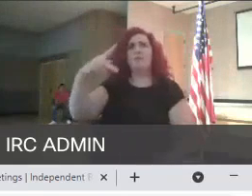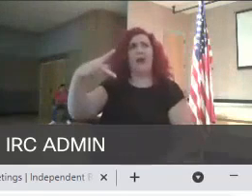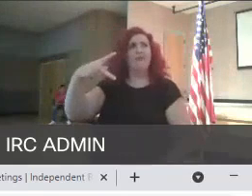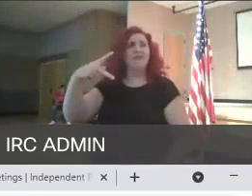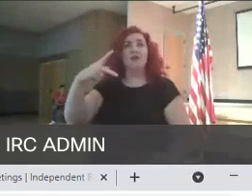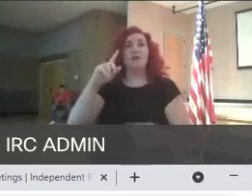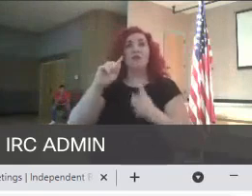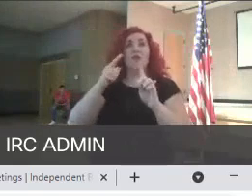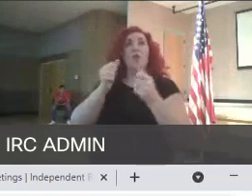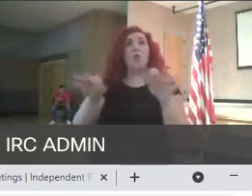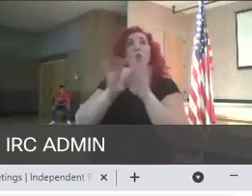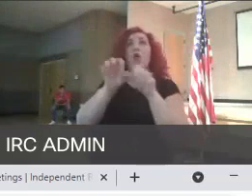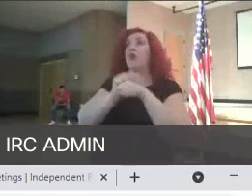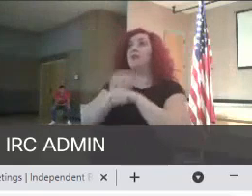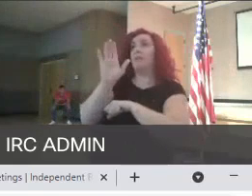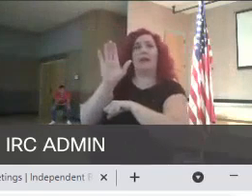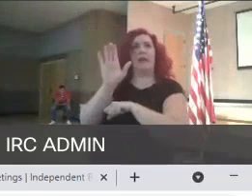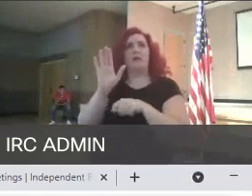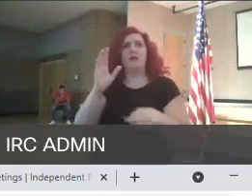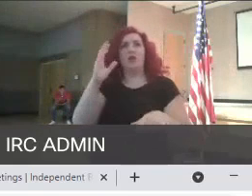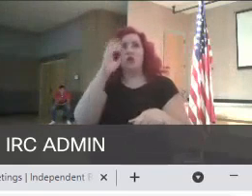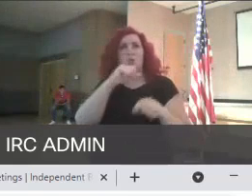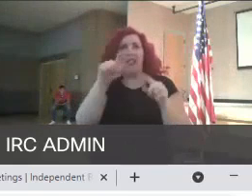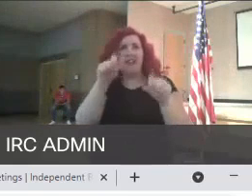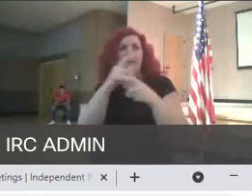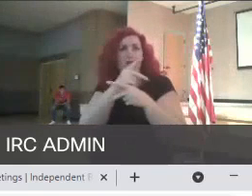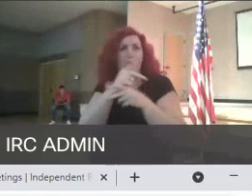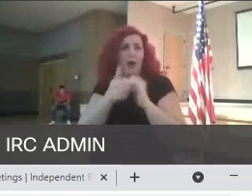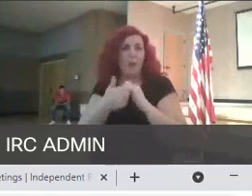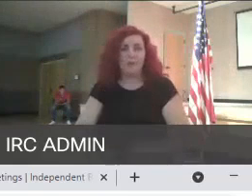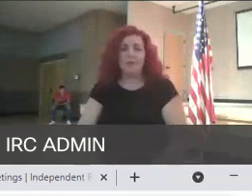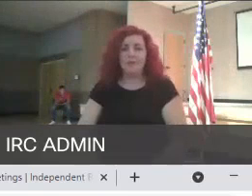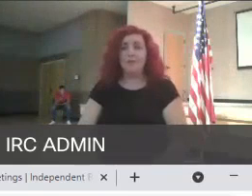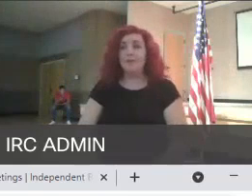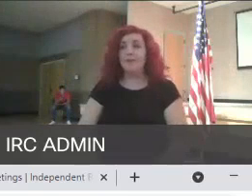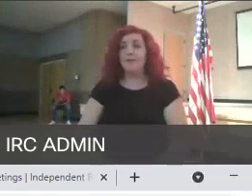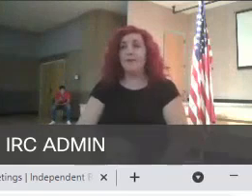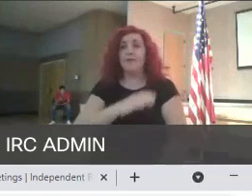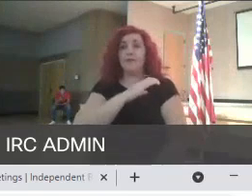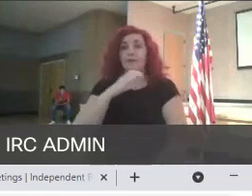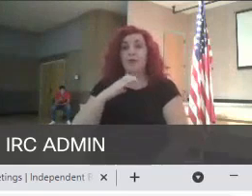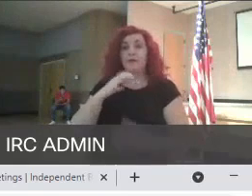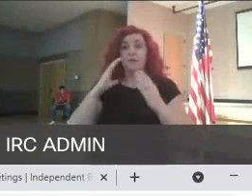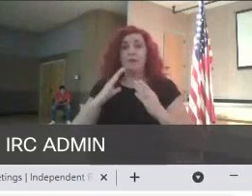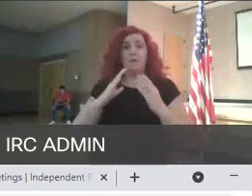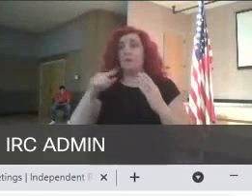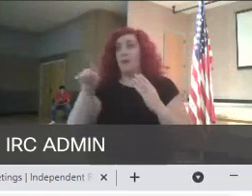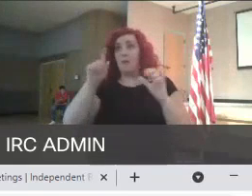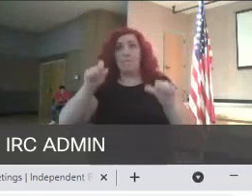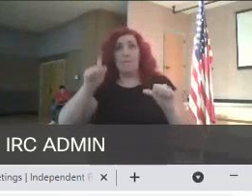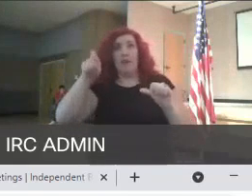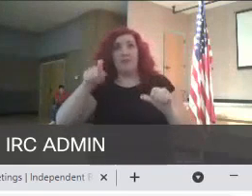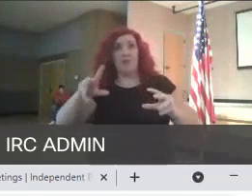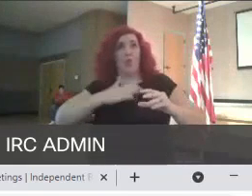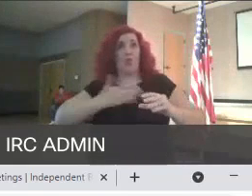point where it's worth submitting, assuming they can figure out how to do that. The commission must be willing to accept maps submitted by